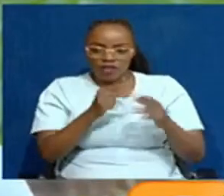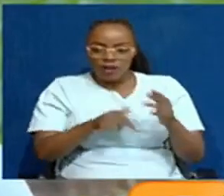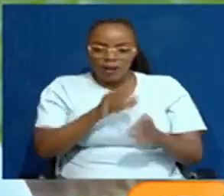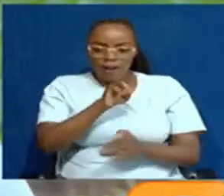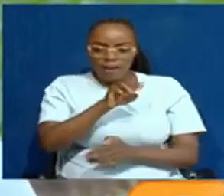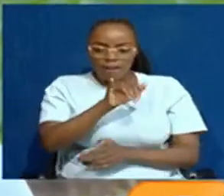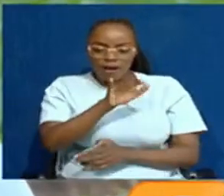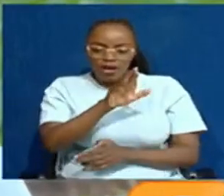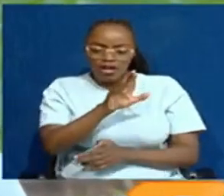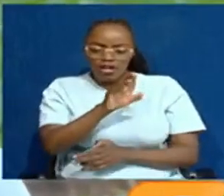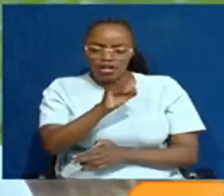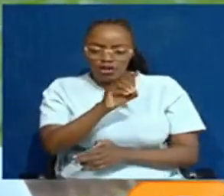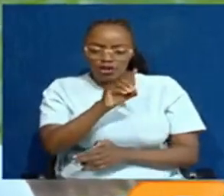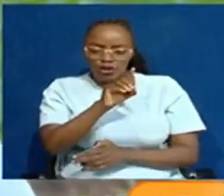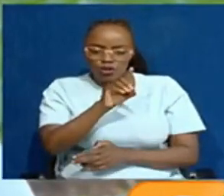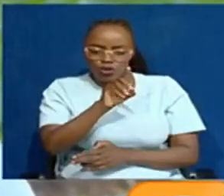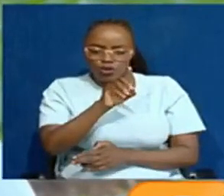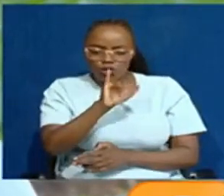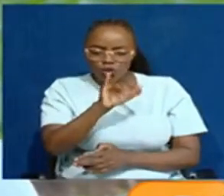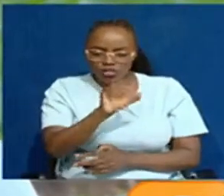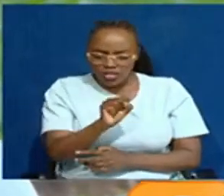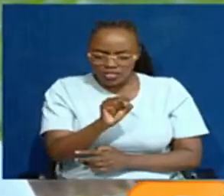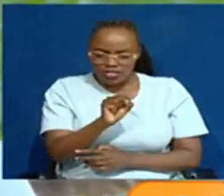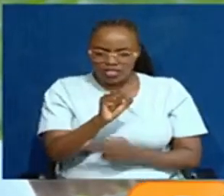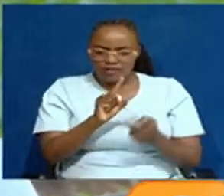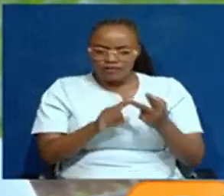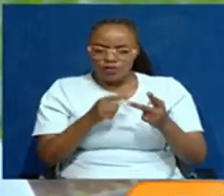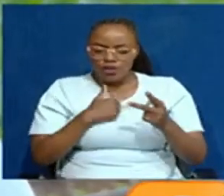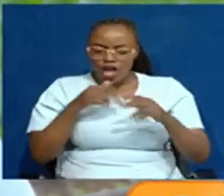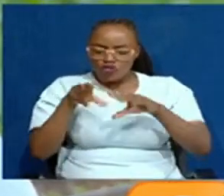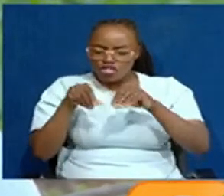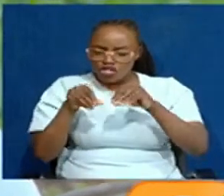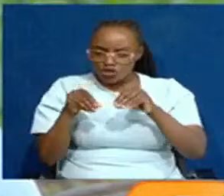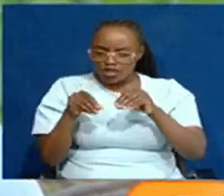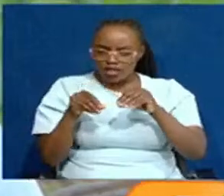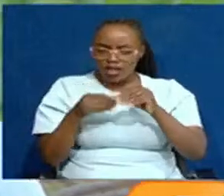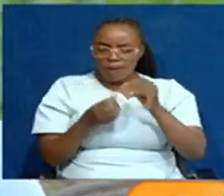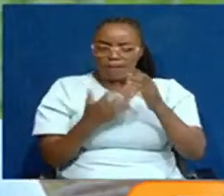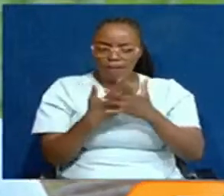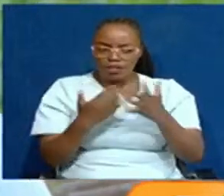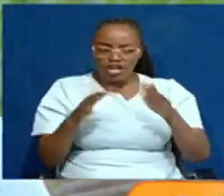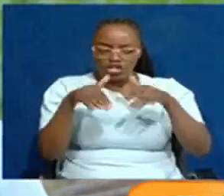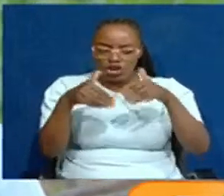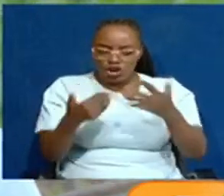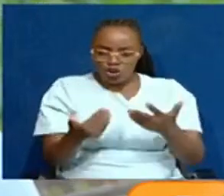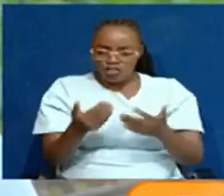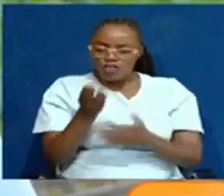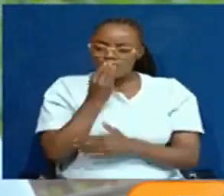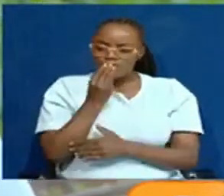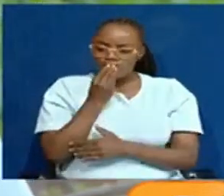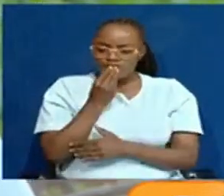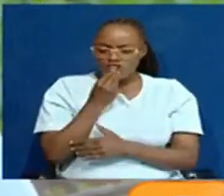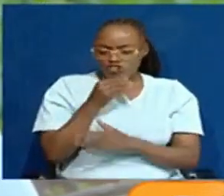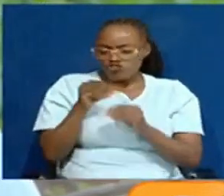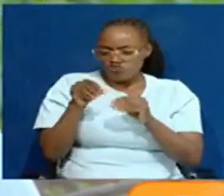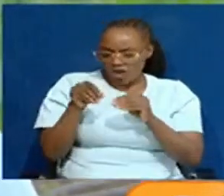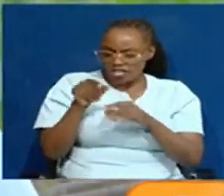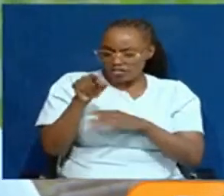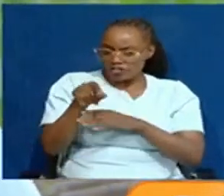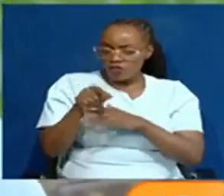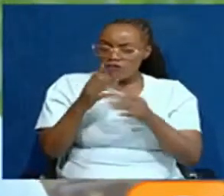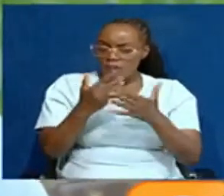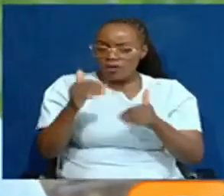macrobials. Then we have the soil products or the nutrition products, which we